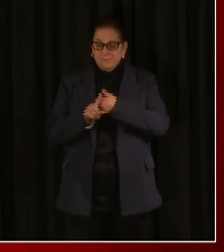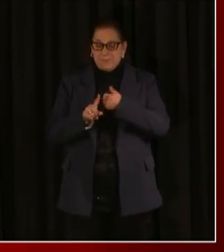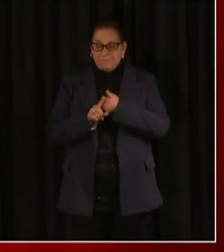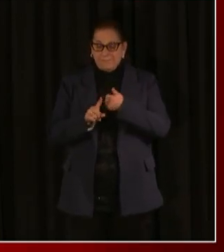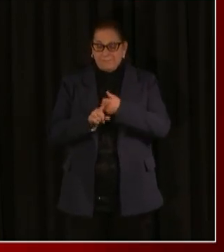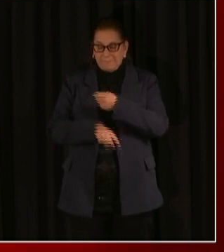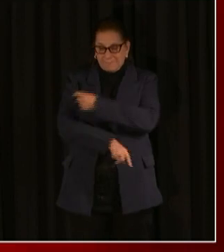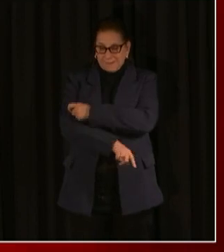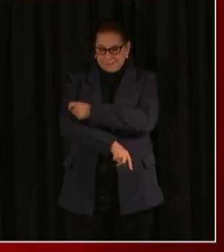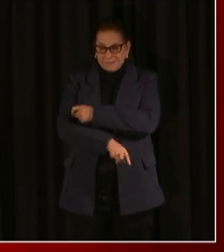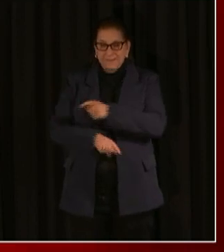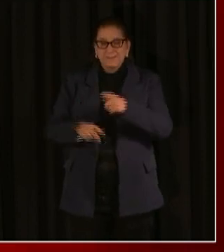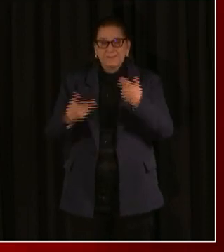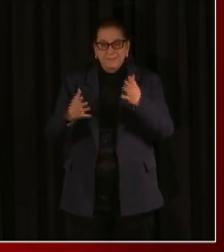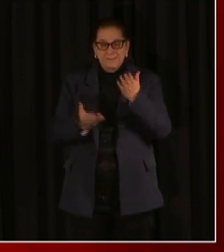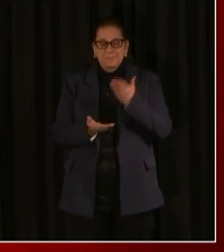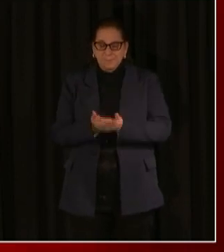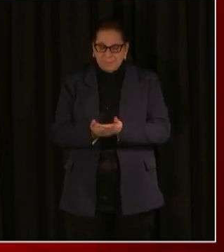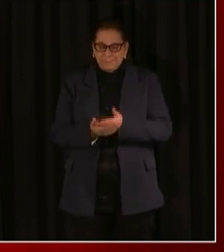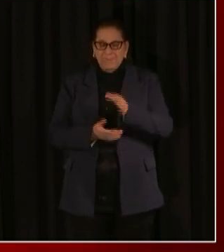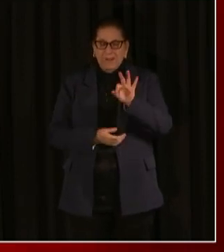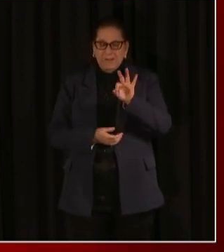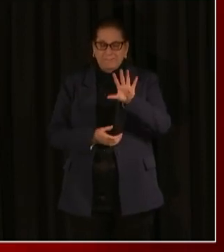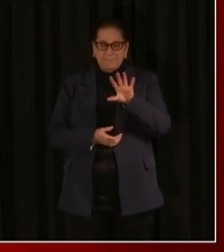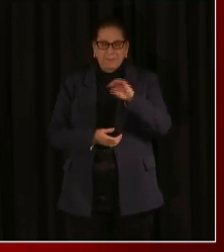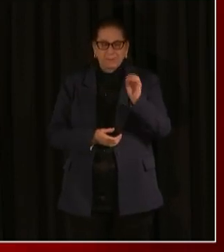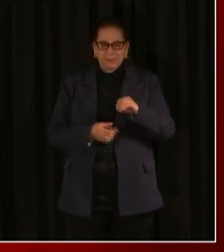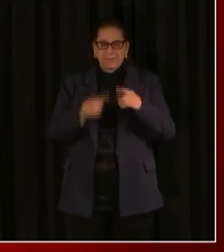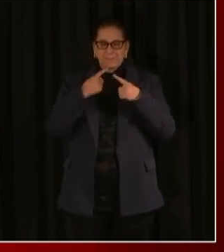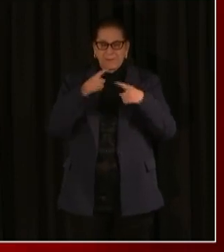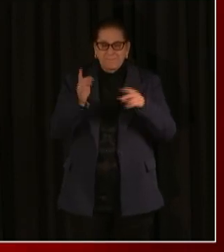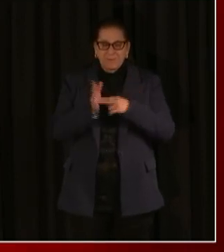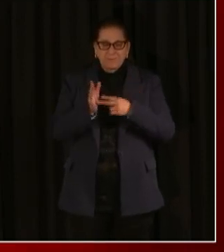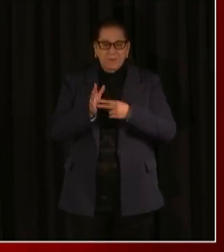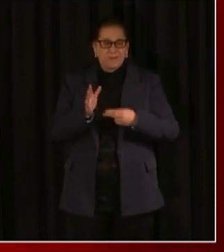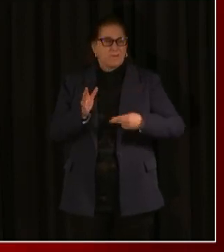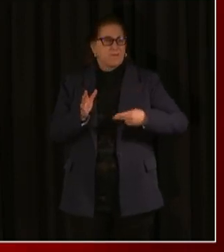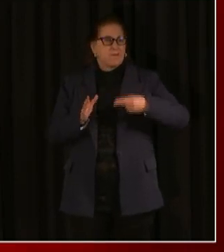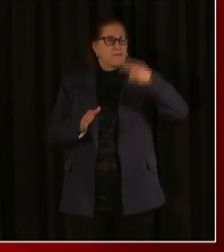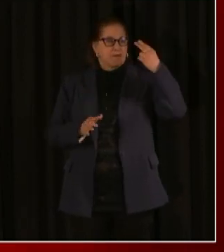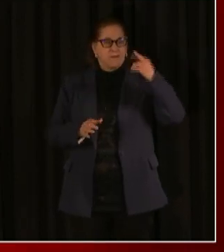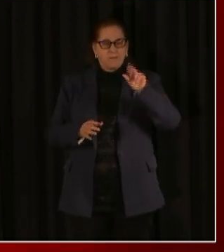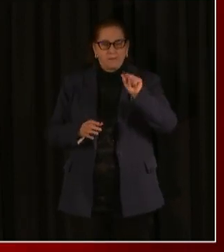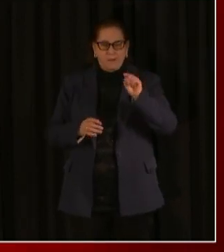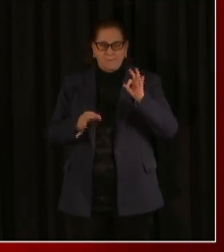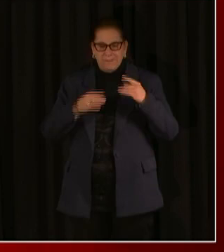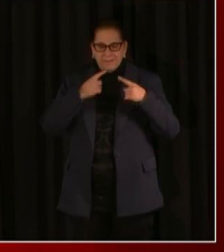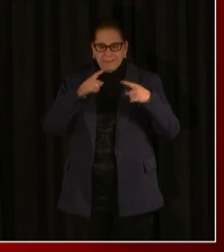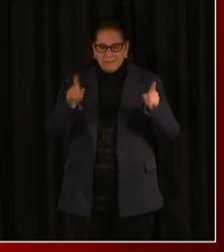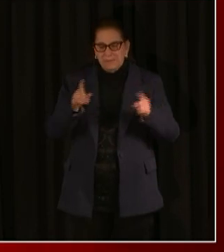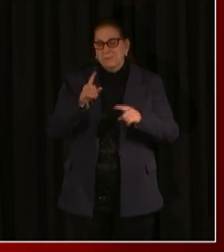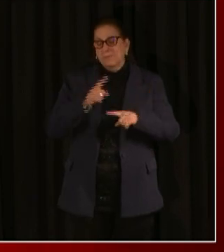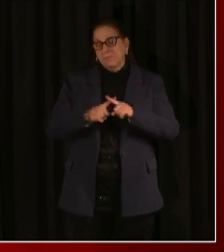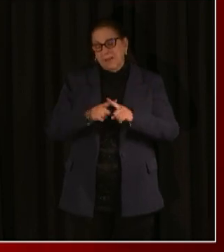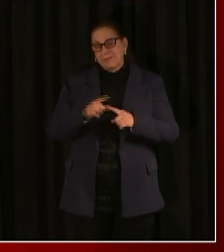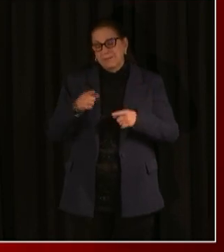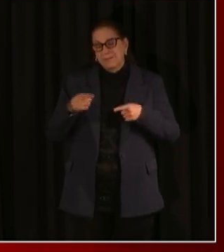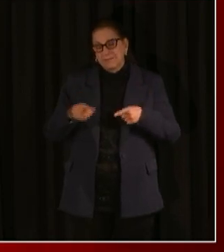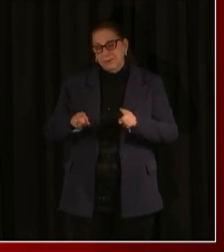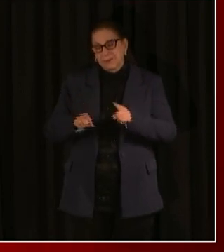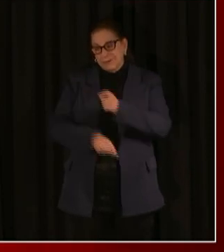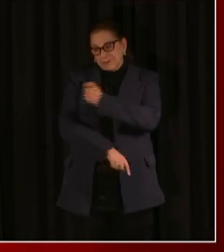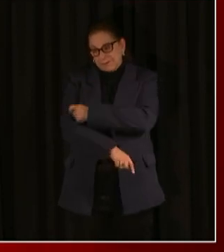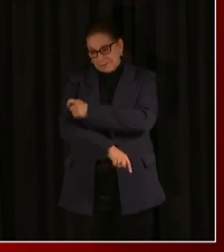The vaccine does have side effects. Common side effects are, pain at the injection site, which you see with